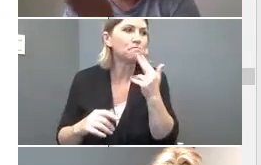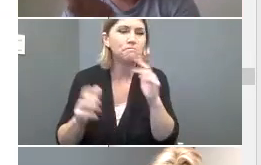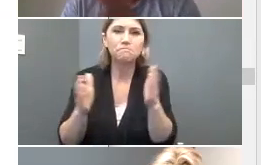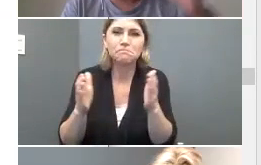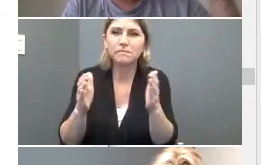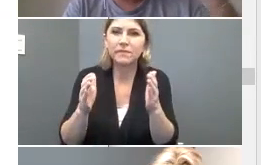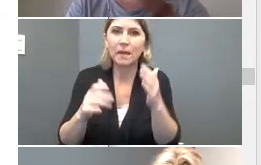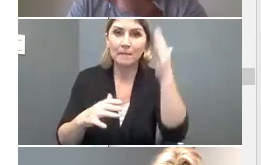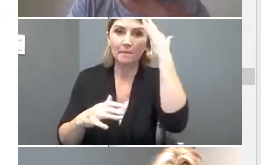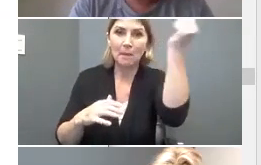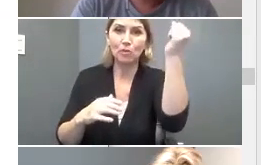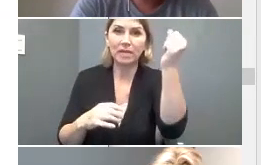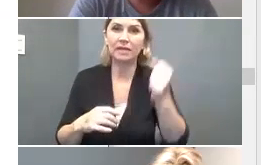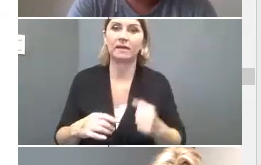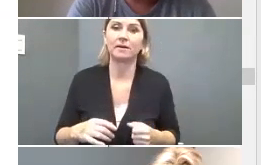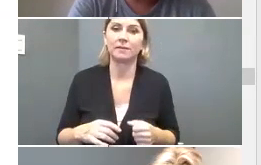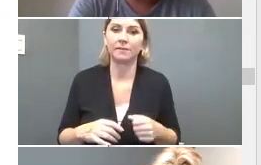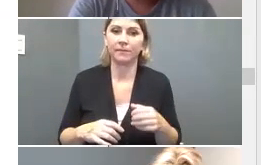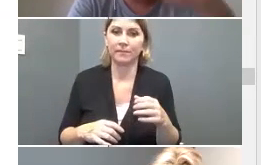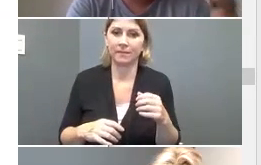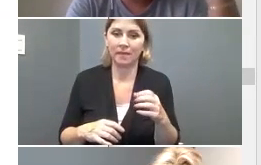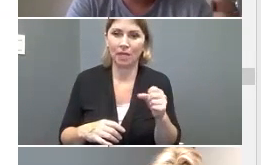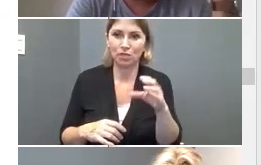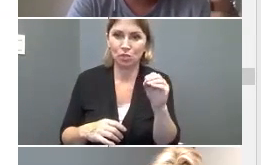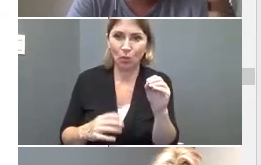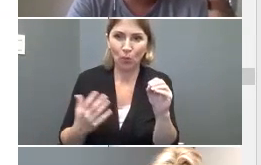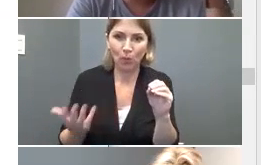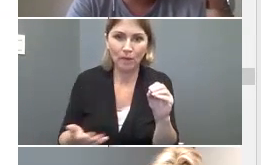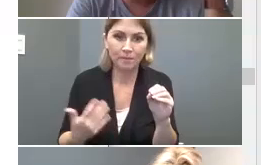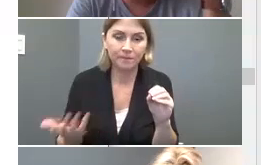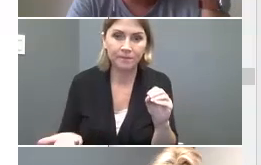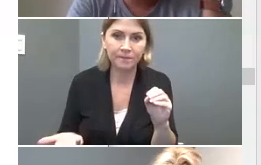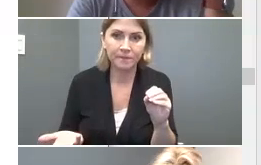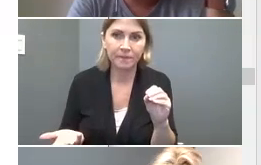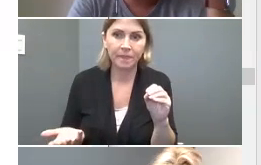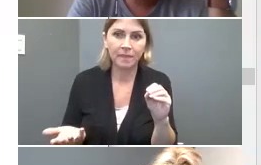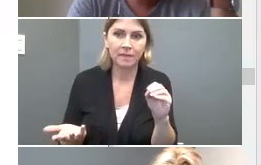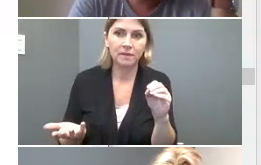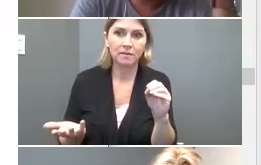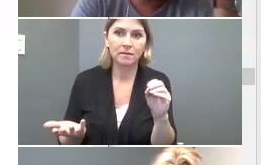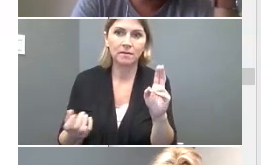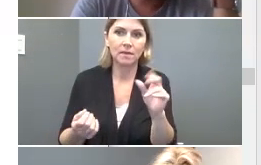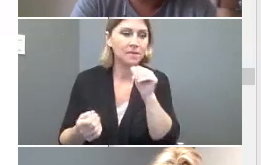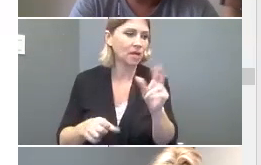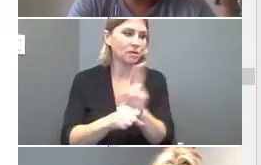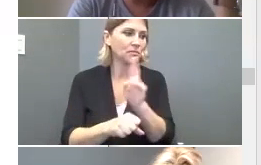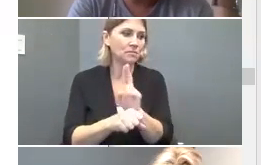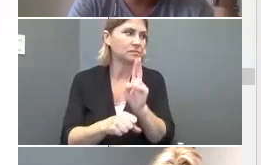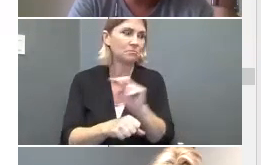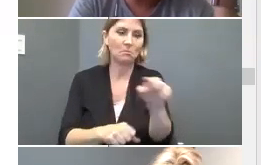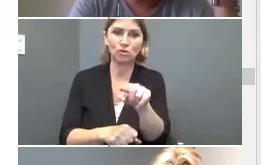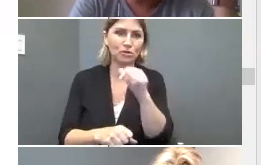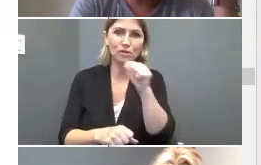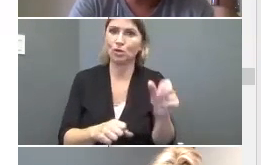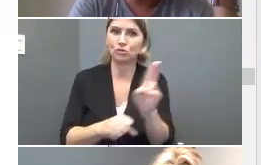memory allocation where most of those values do not have any actual usage. Now,